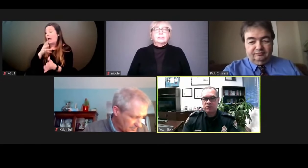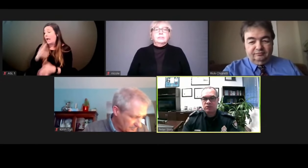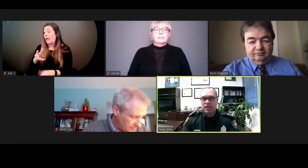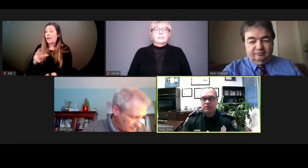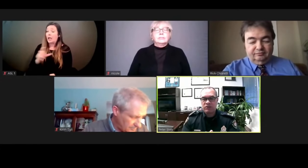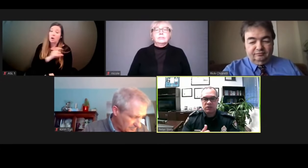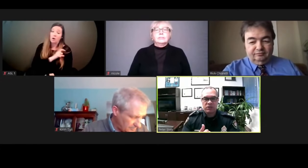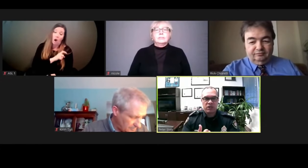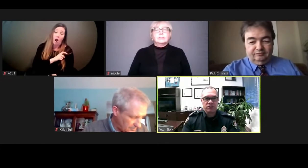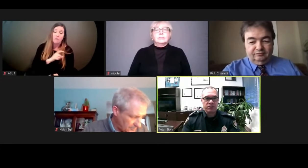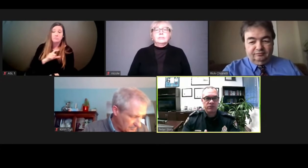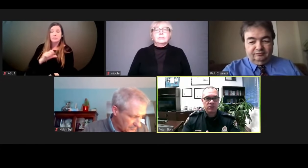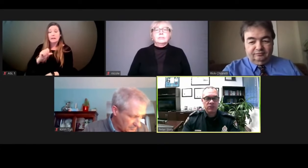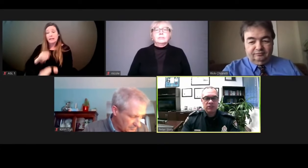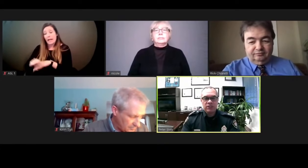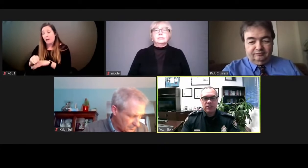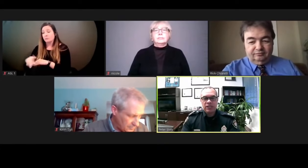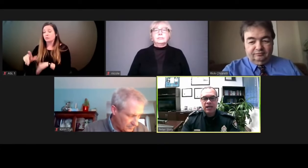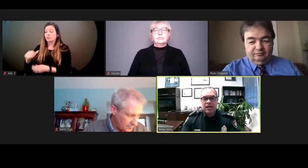doctors, doesn't constitute.